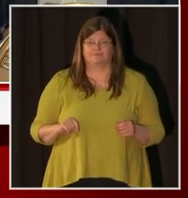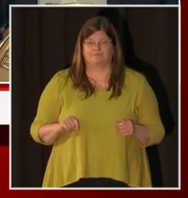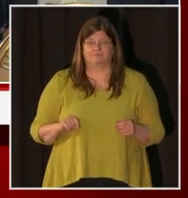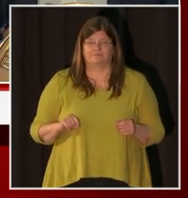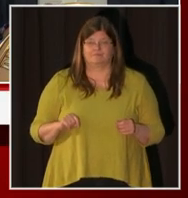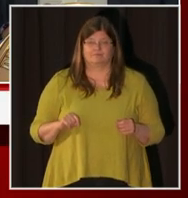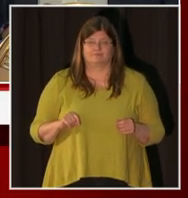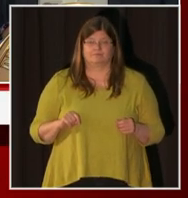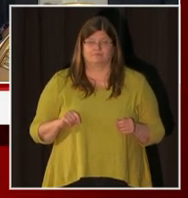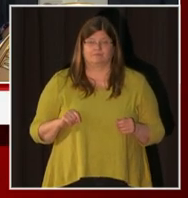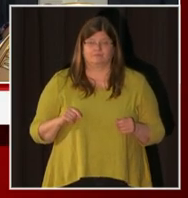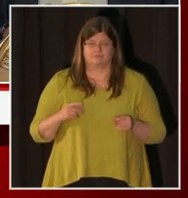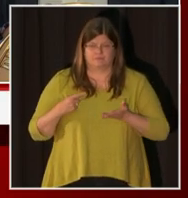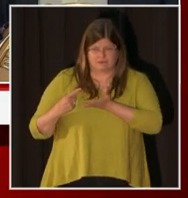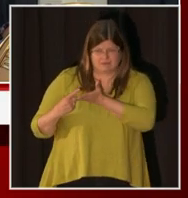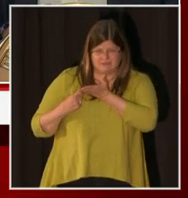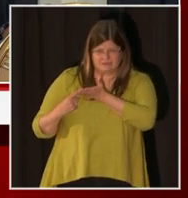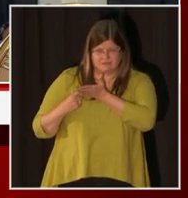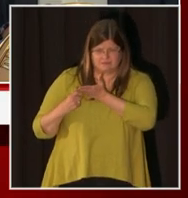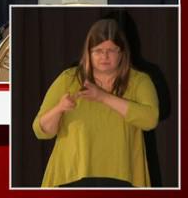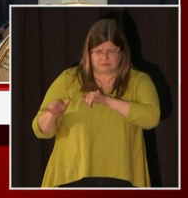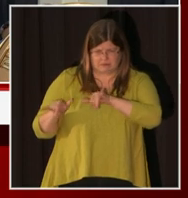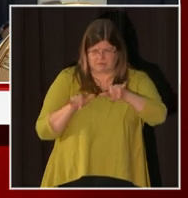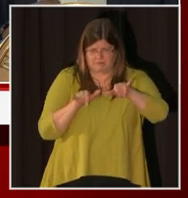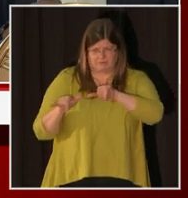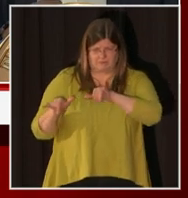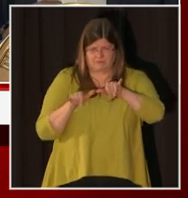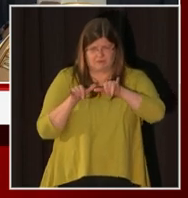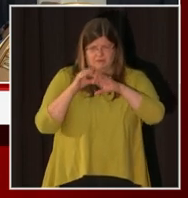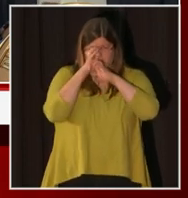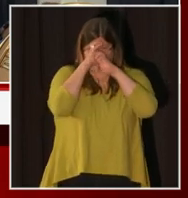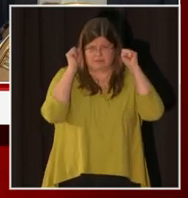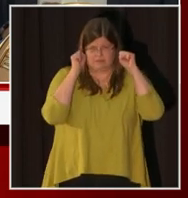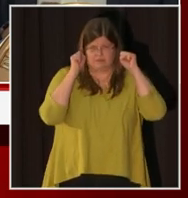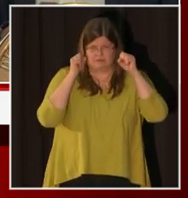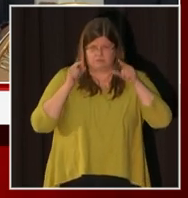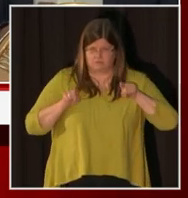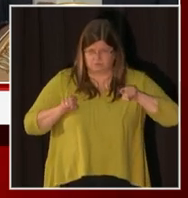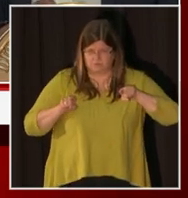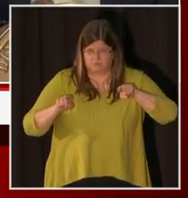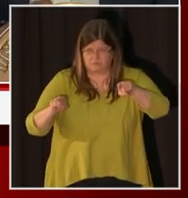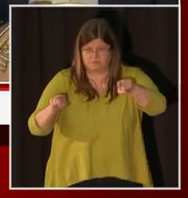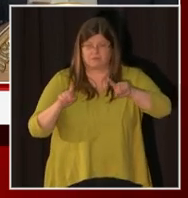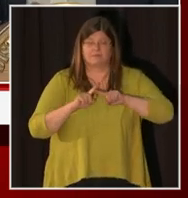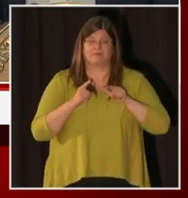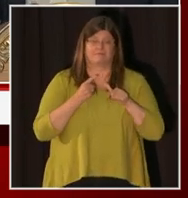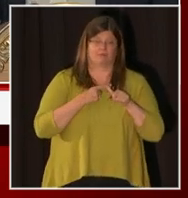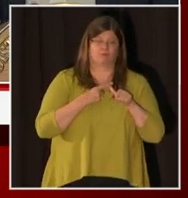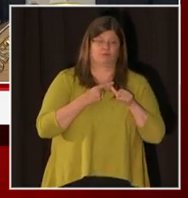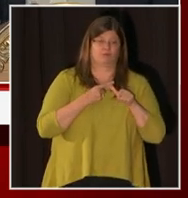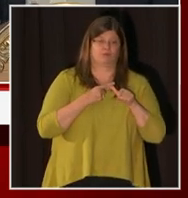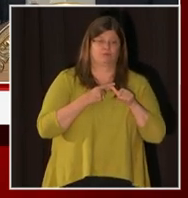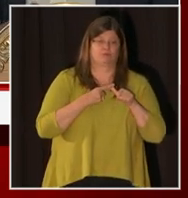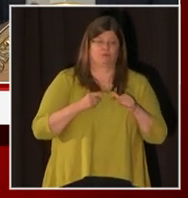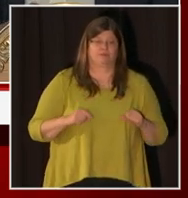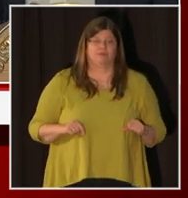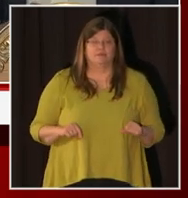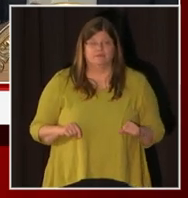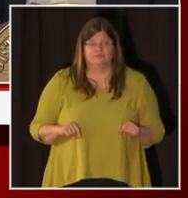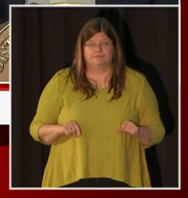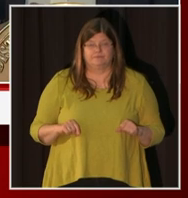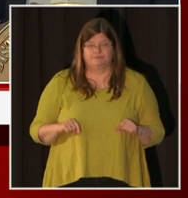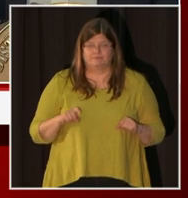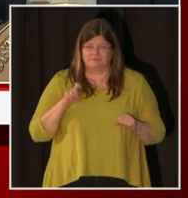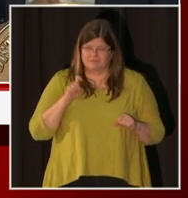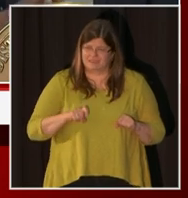there are a few things we need to see before lifting restrictions. And first, that is to